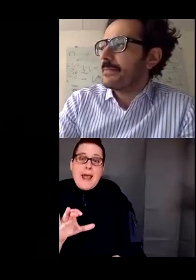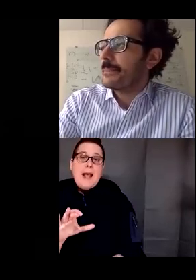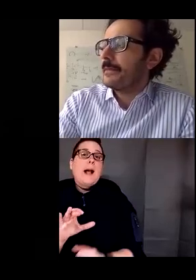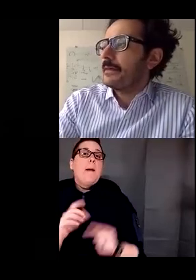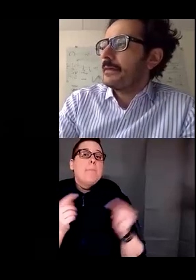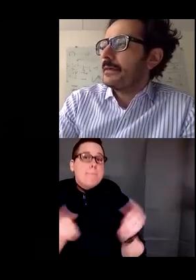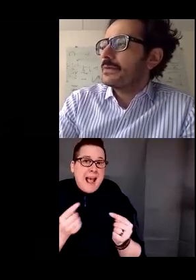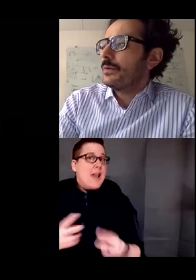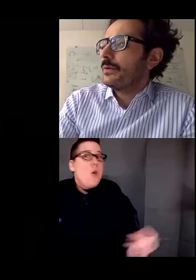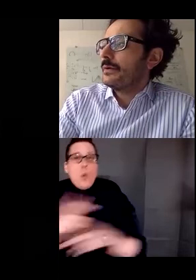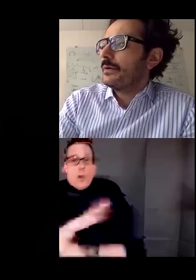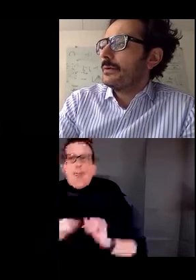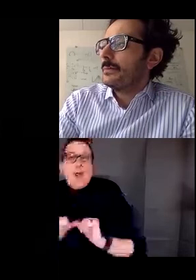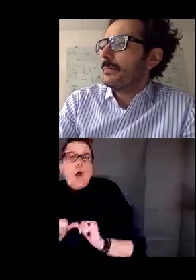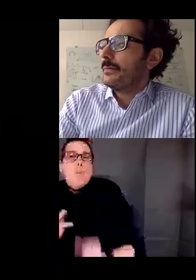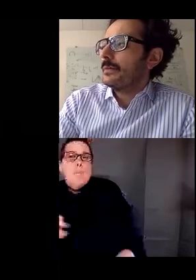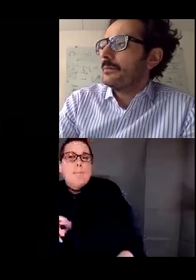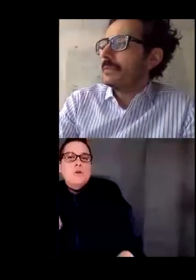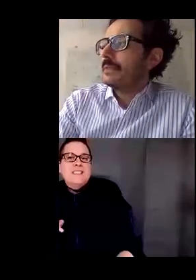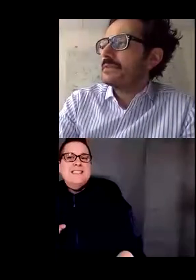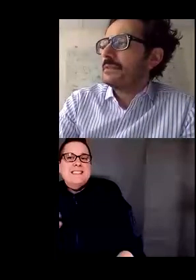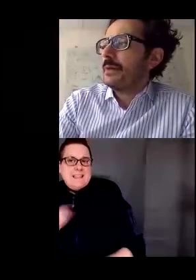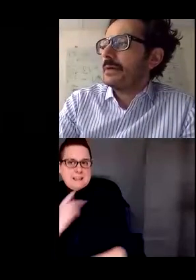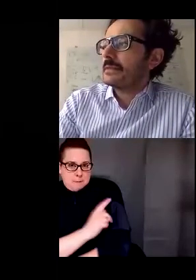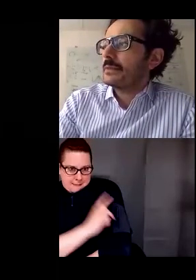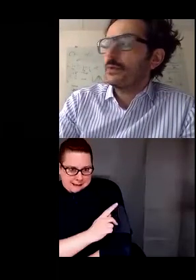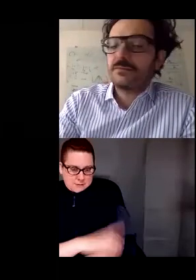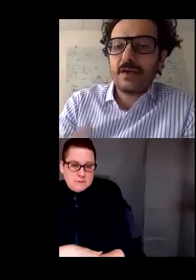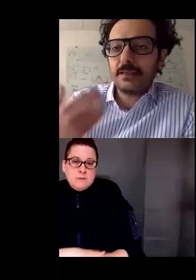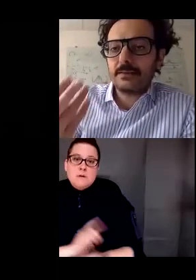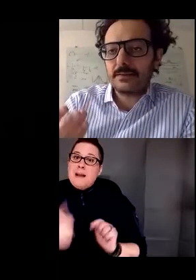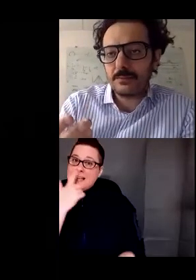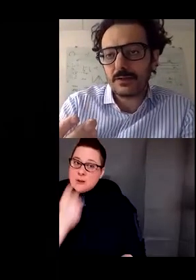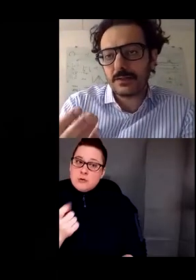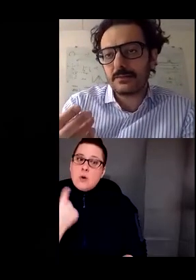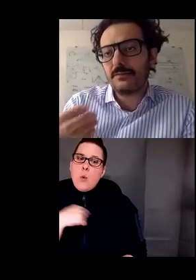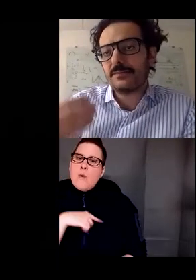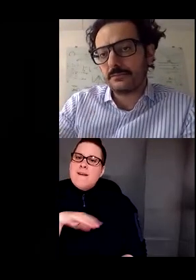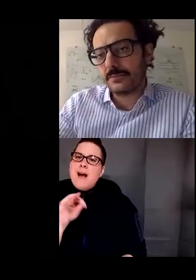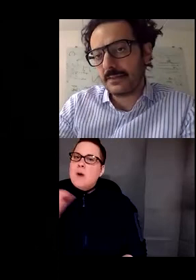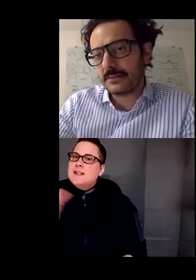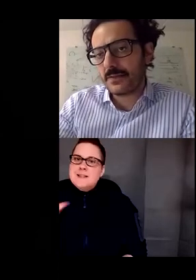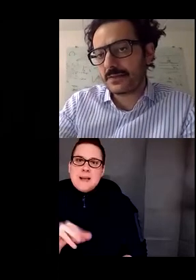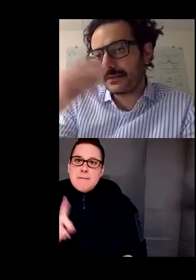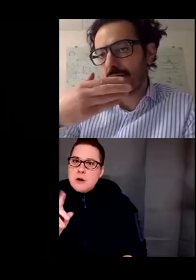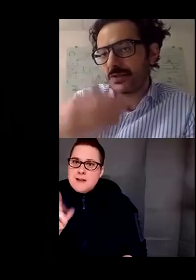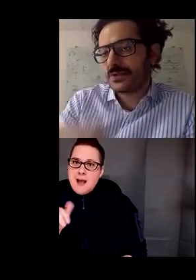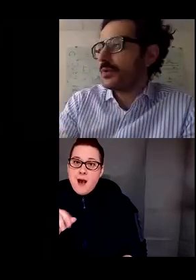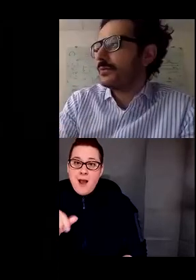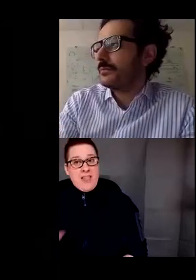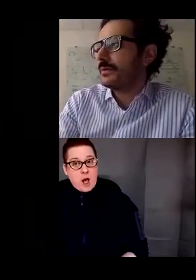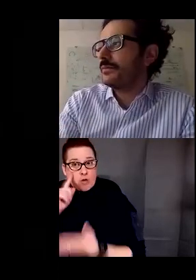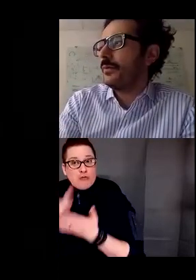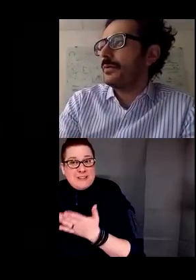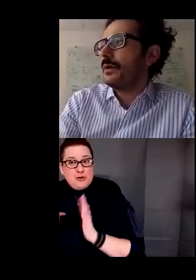patients. So but the interesting part is that we could find similar data from that other study I just